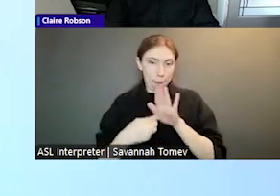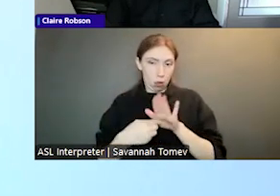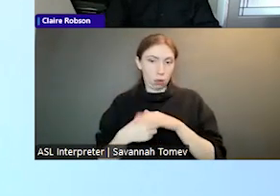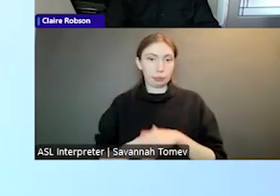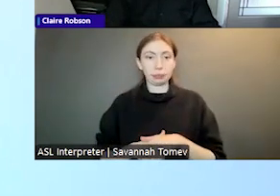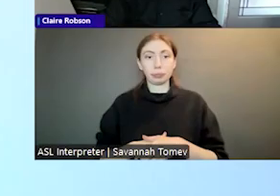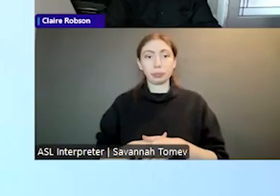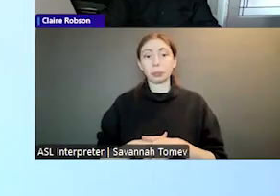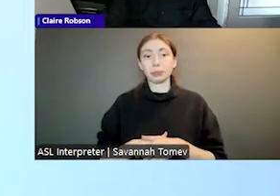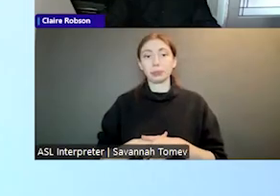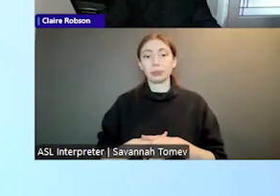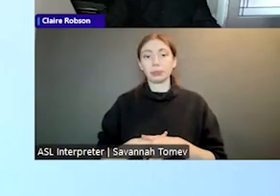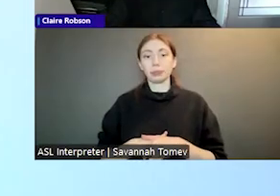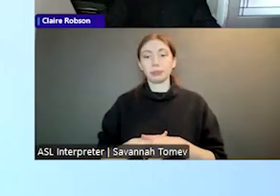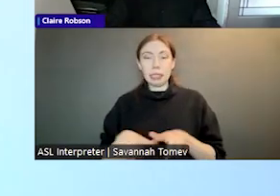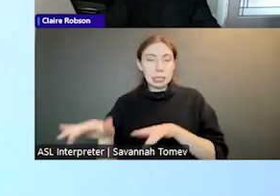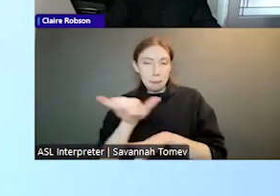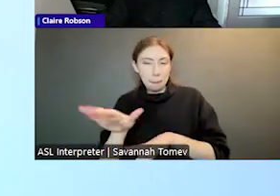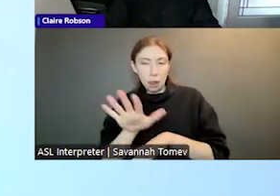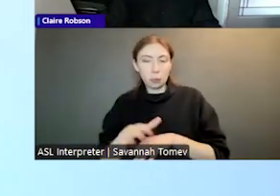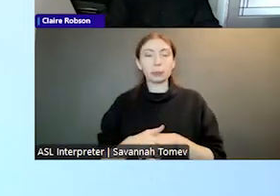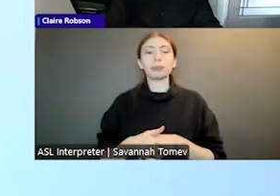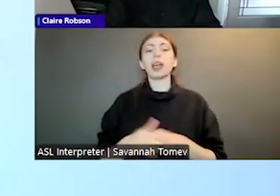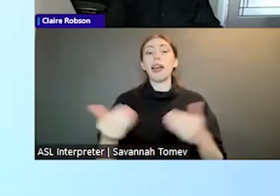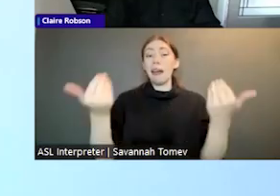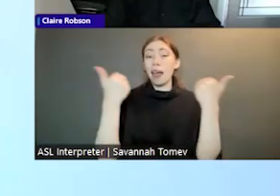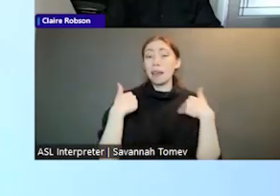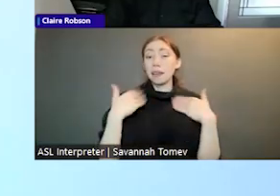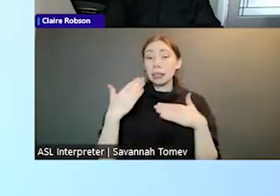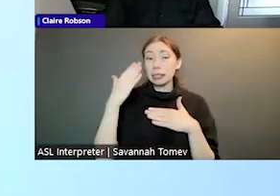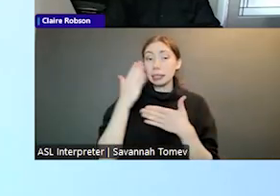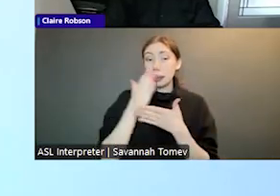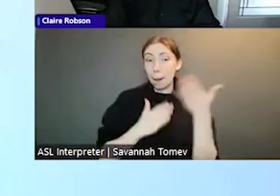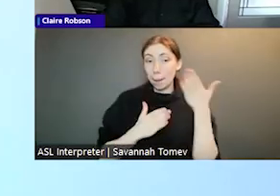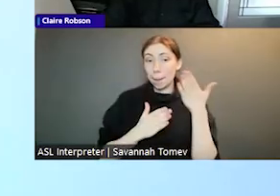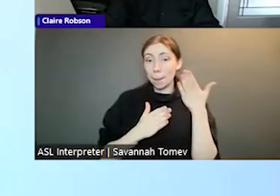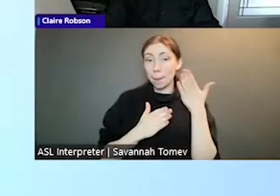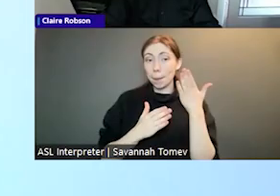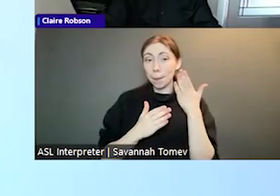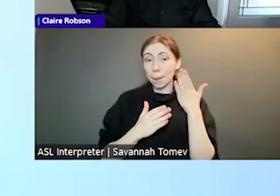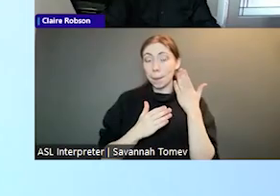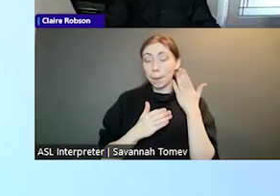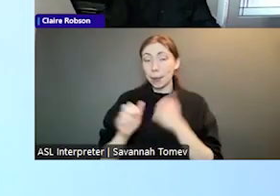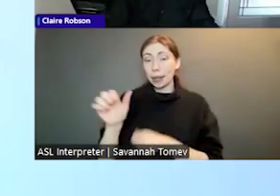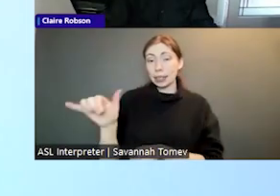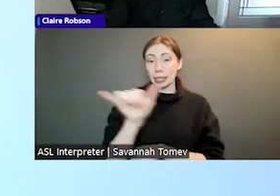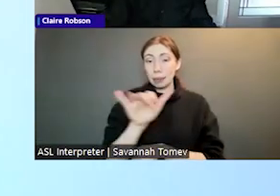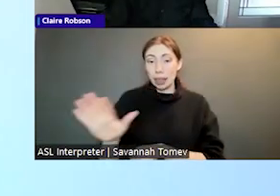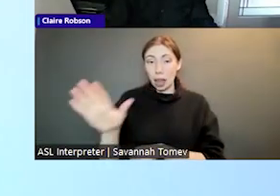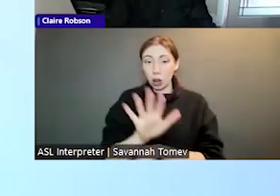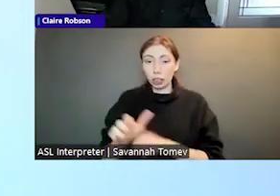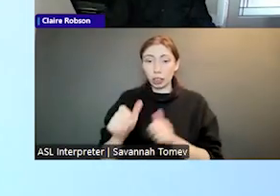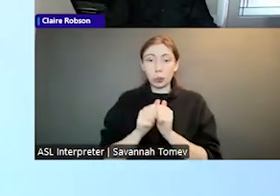There are some similarities with mainstream abuse, many similarities. So in residential